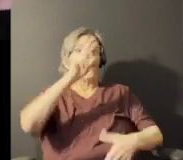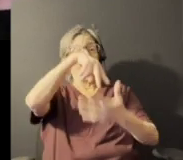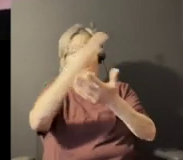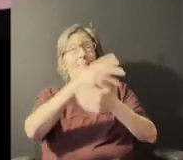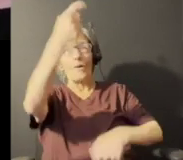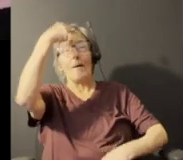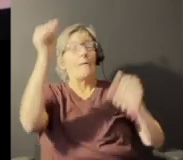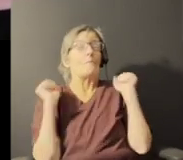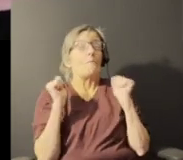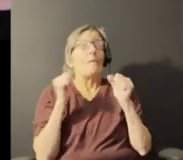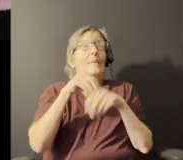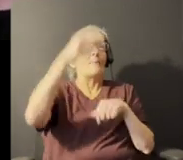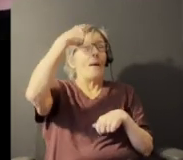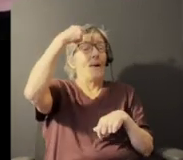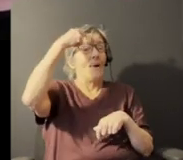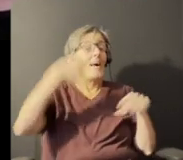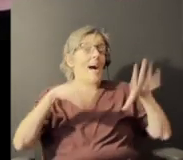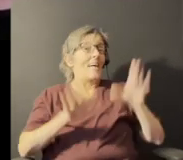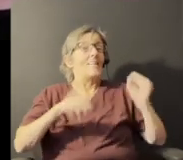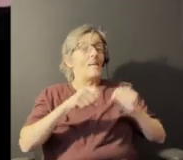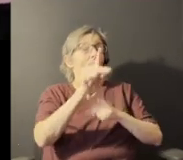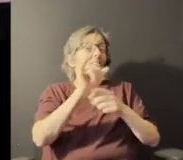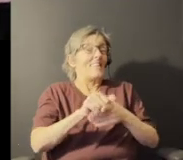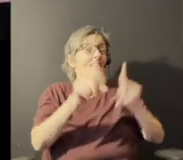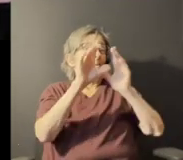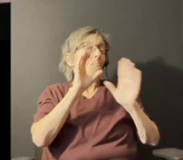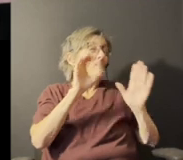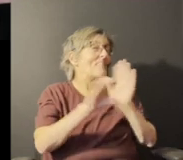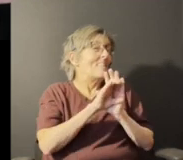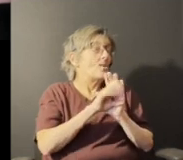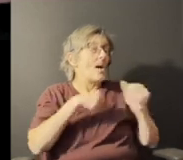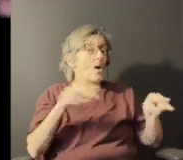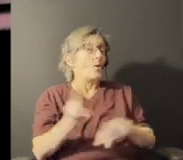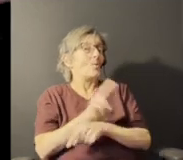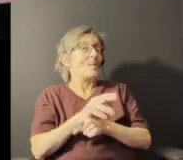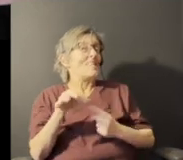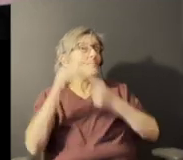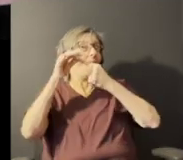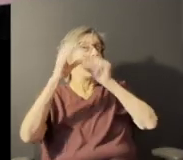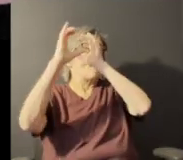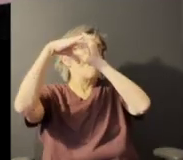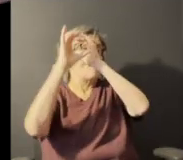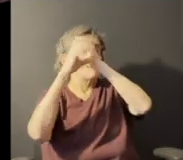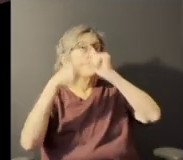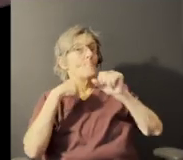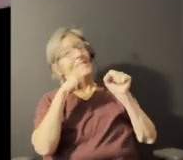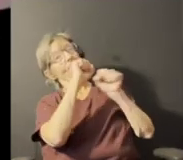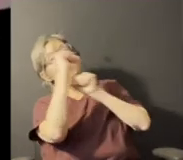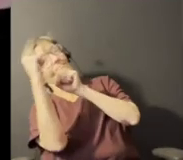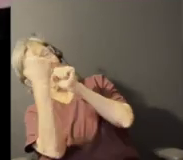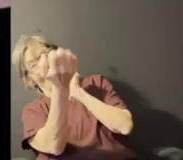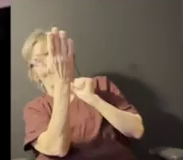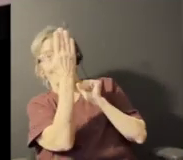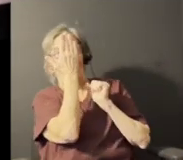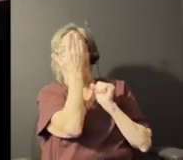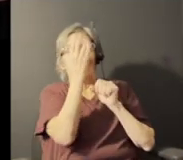all in your head. It's all in your head. And so I did this piece where I used a special lens and stuck my face